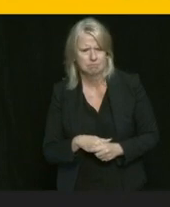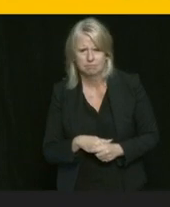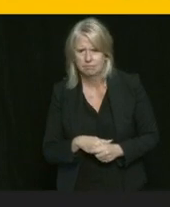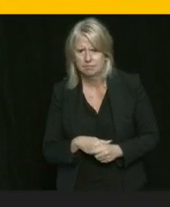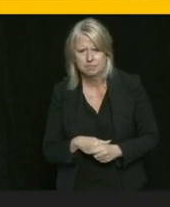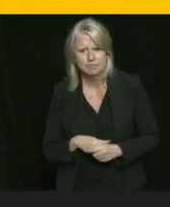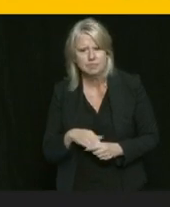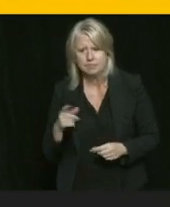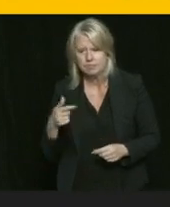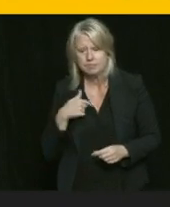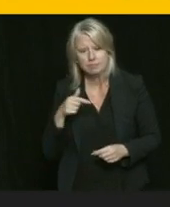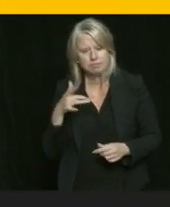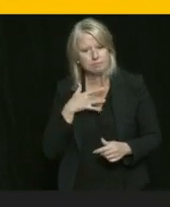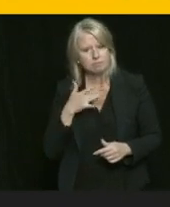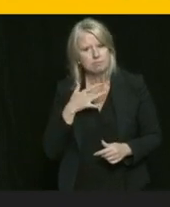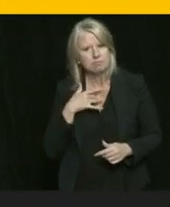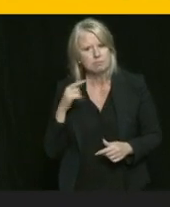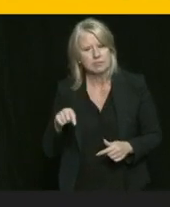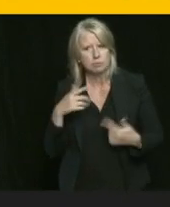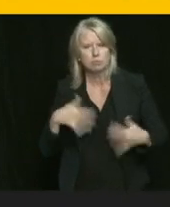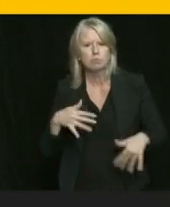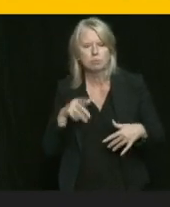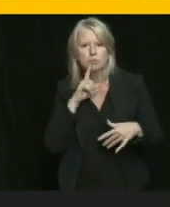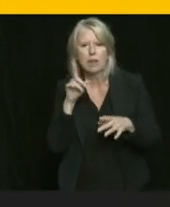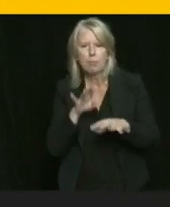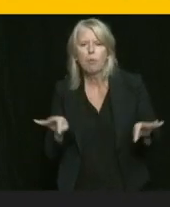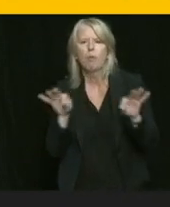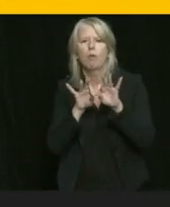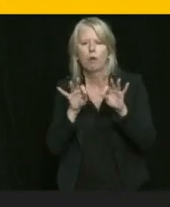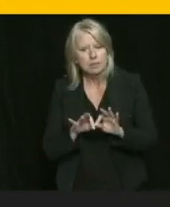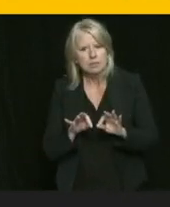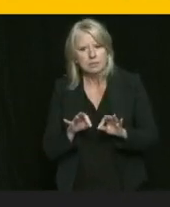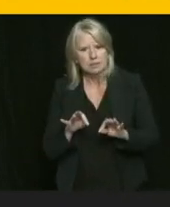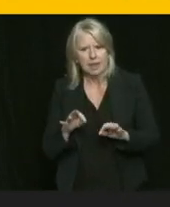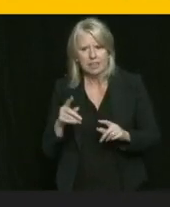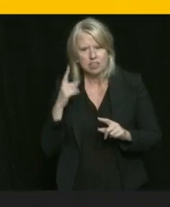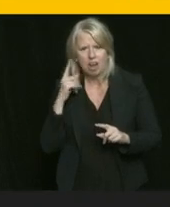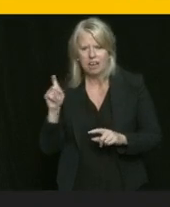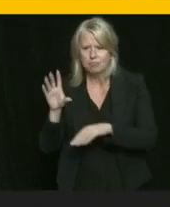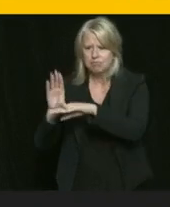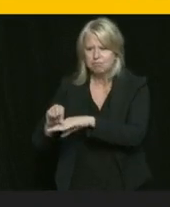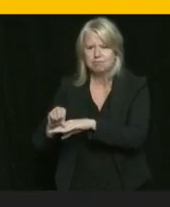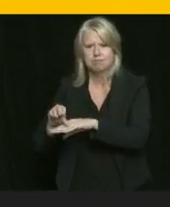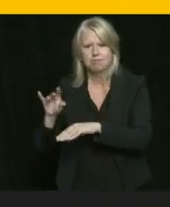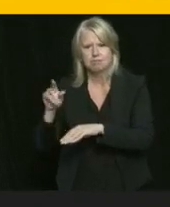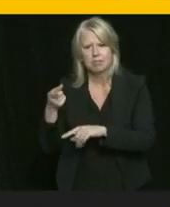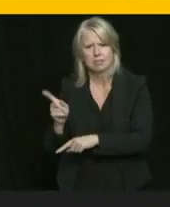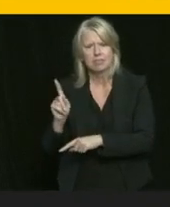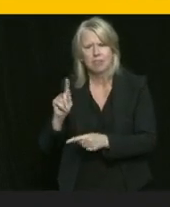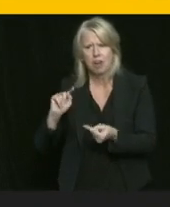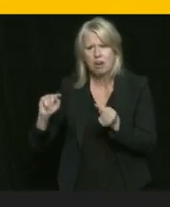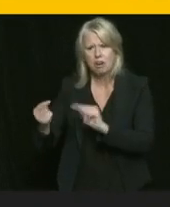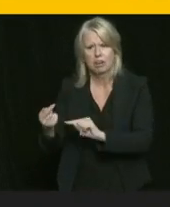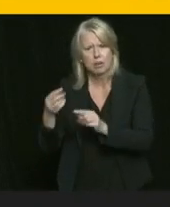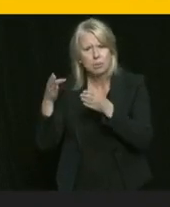this is an extremely important debate to have, nice or deliberately hurt someone